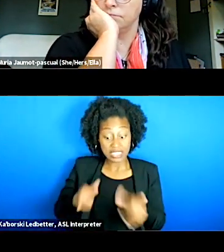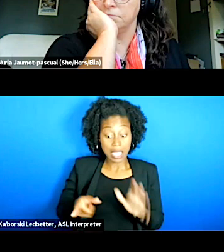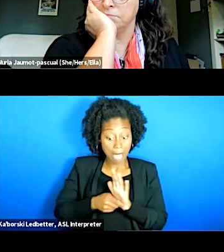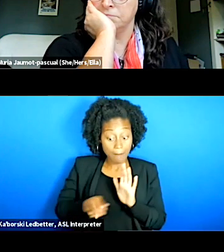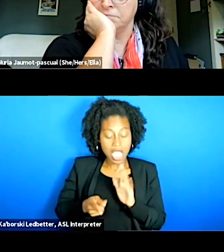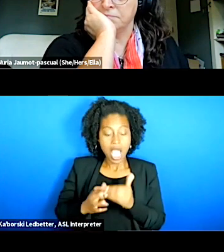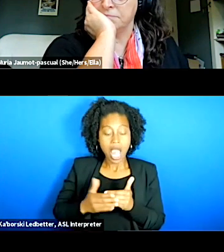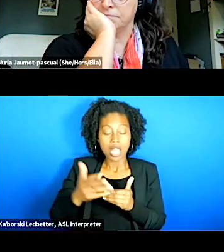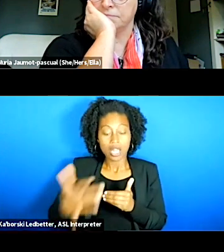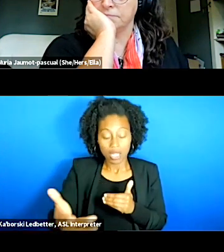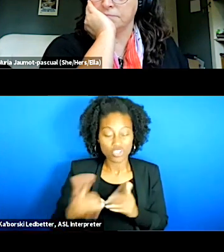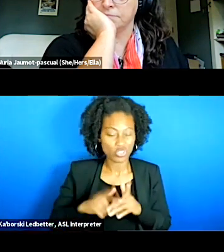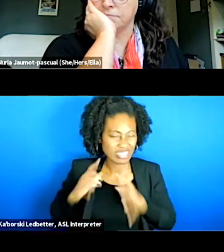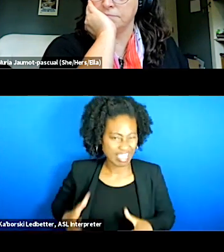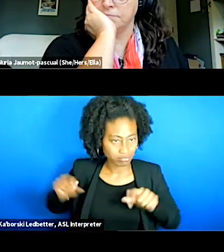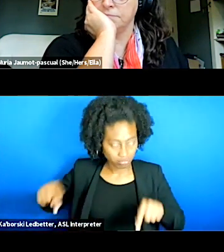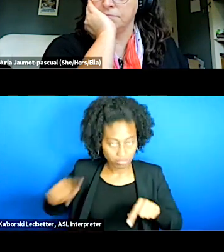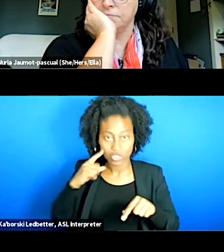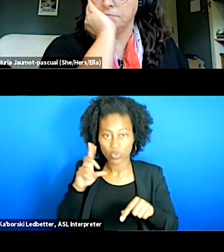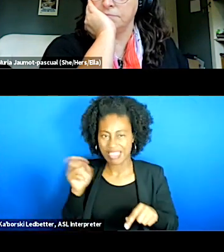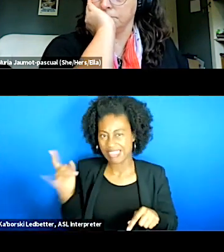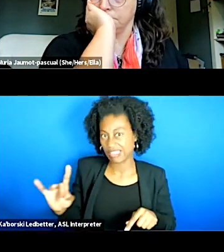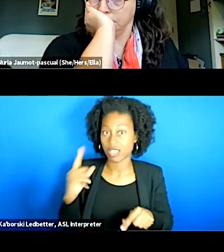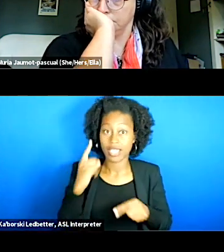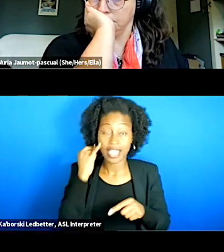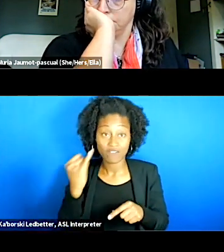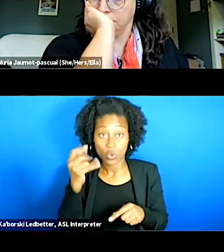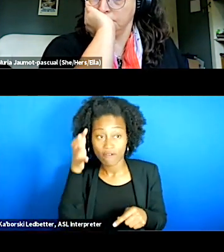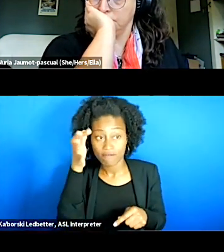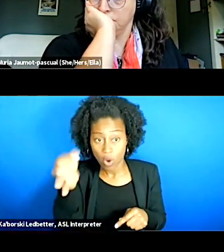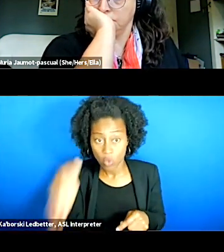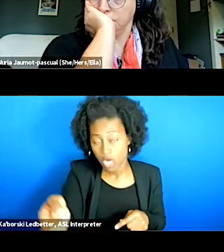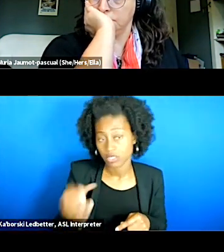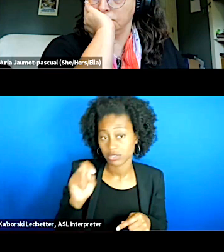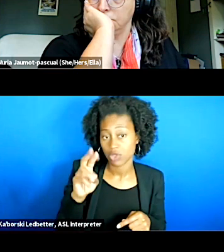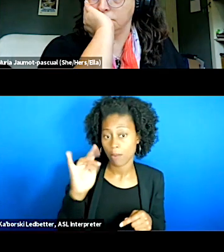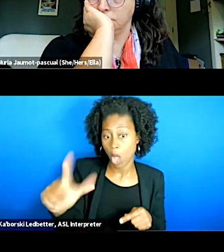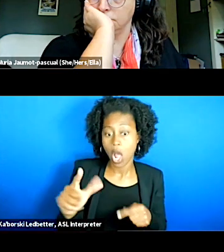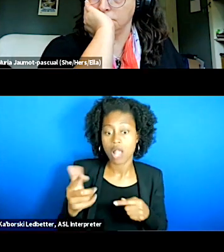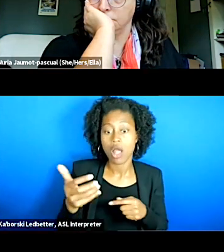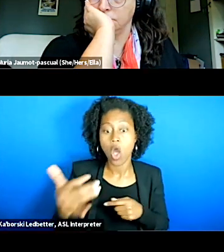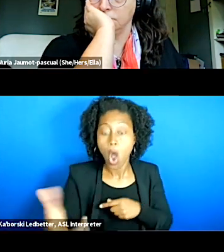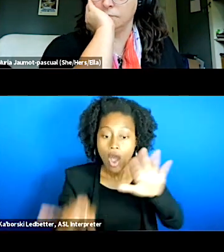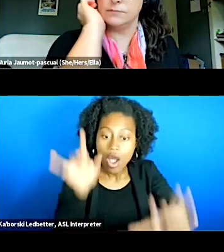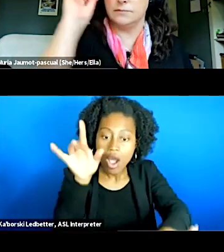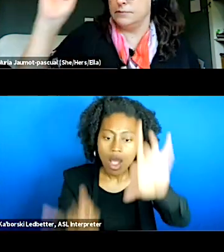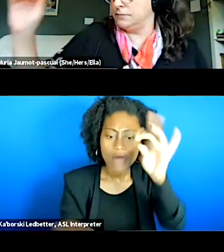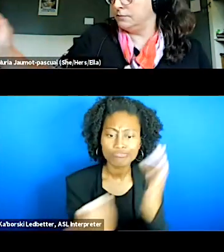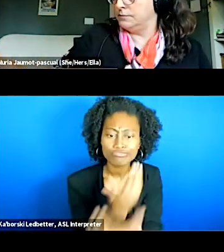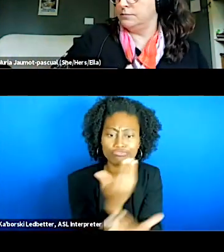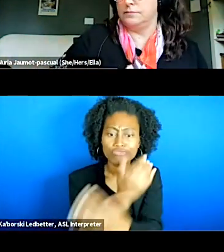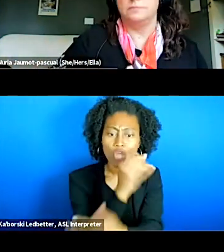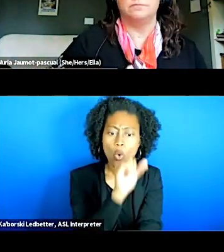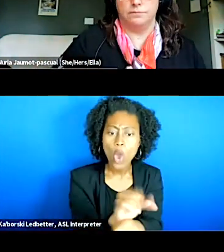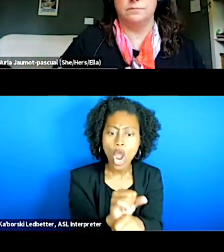that's 2018 and you do a forward snowballing, you may be pleasantly surprised to find that